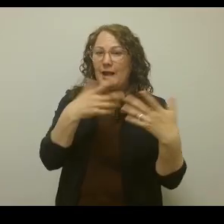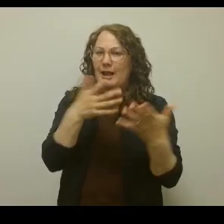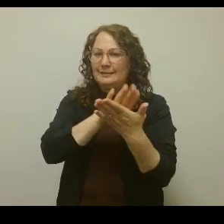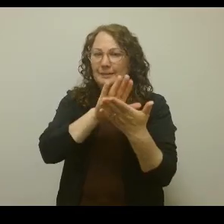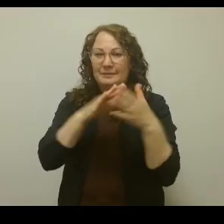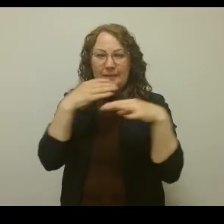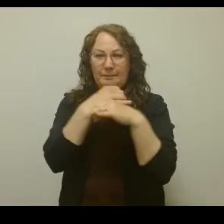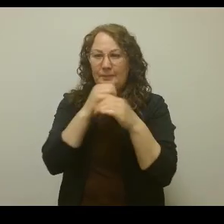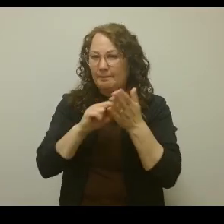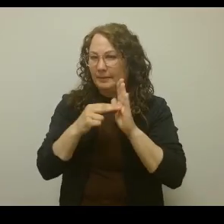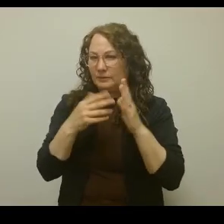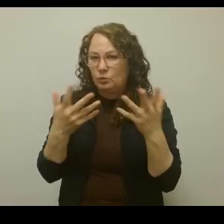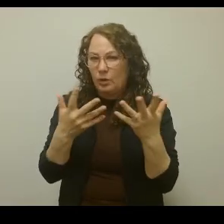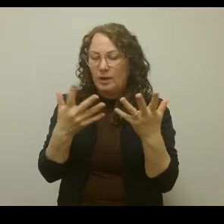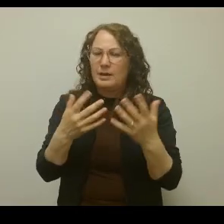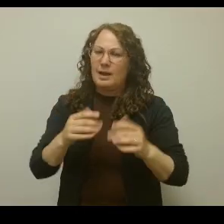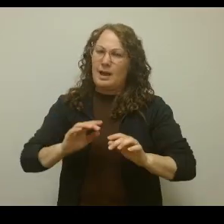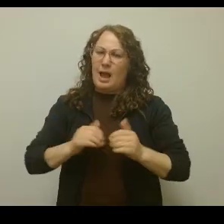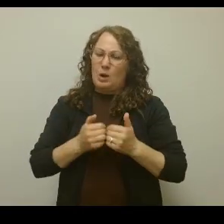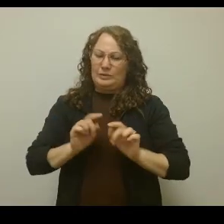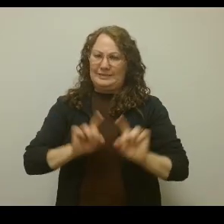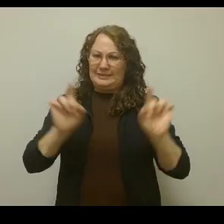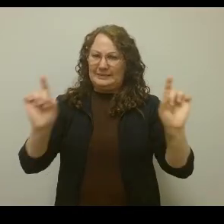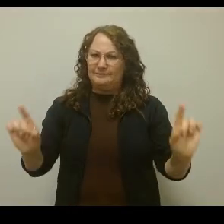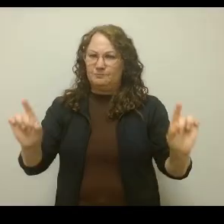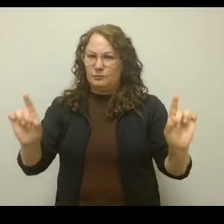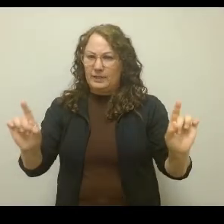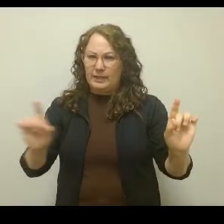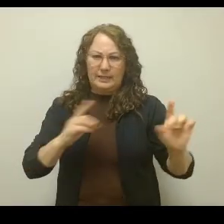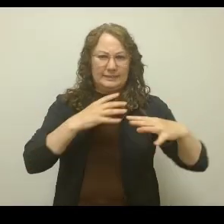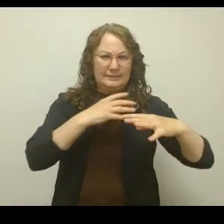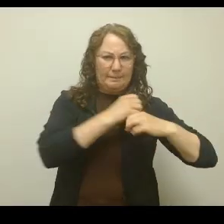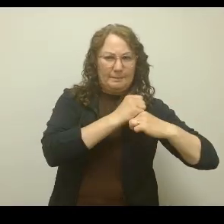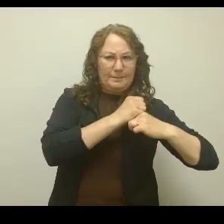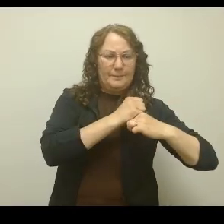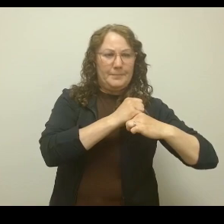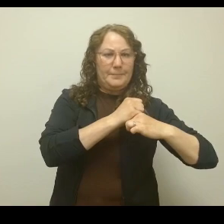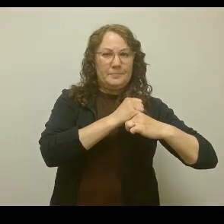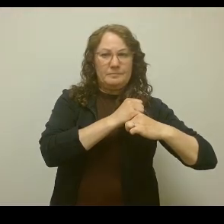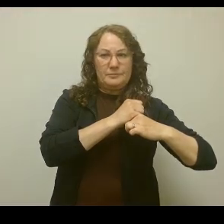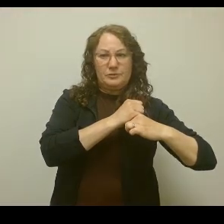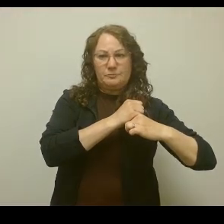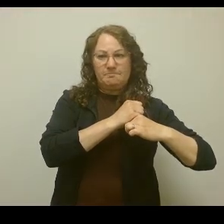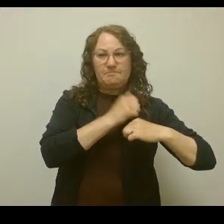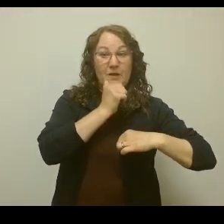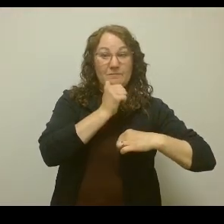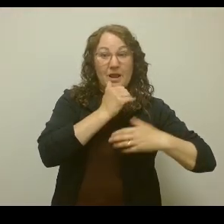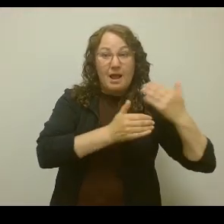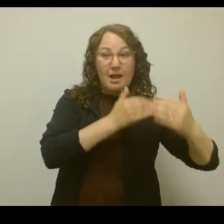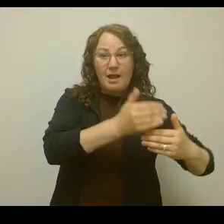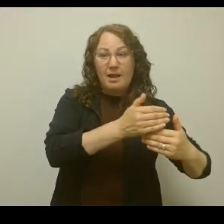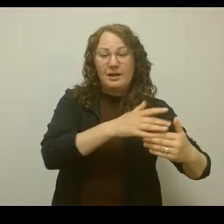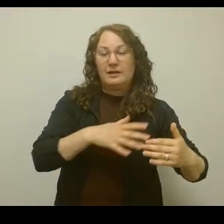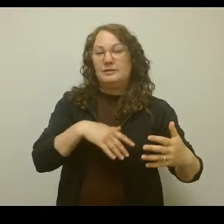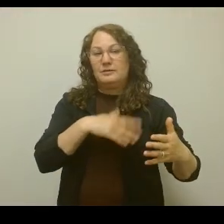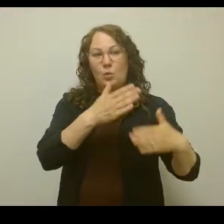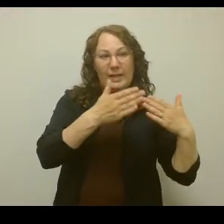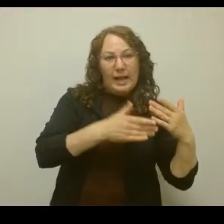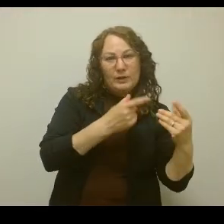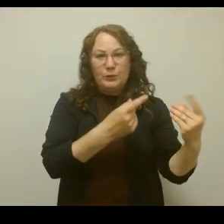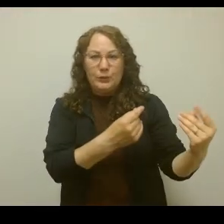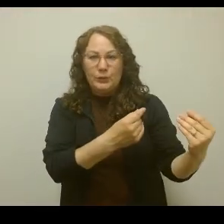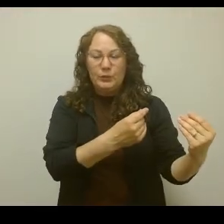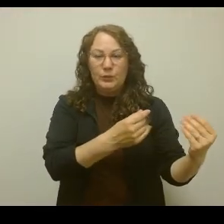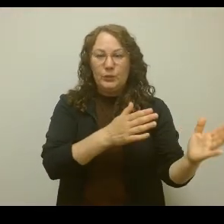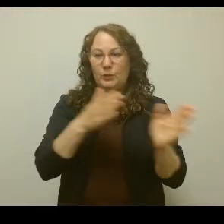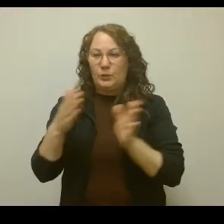summary and how might it be different from summarizing what you did on the weekend to a friend?